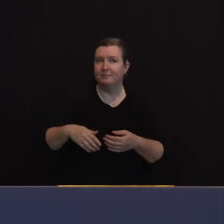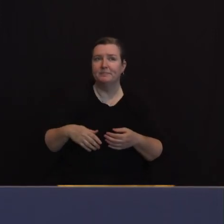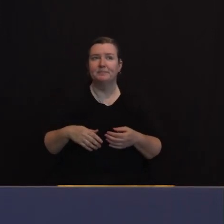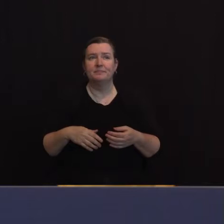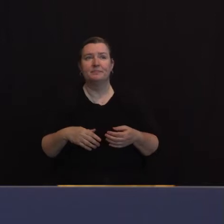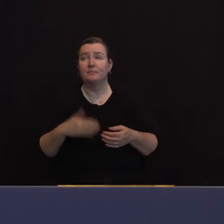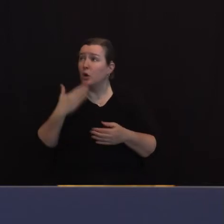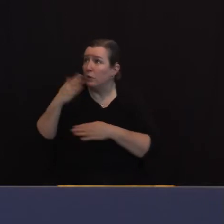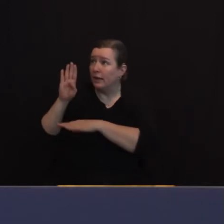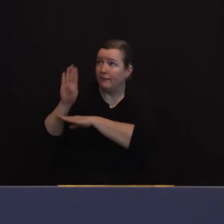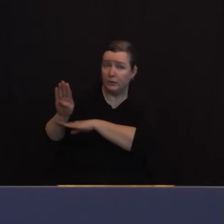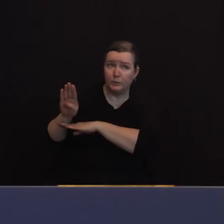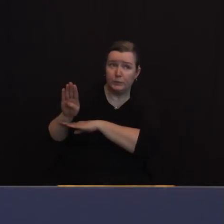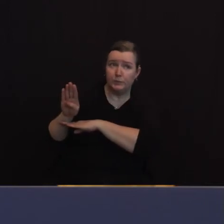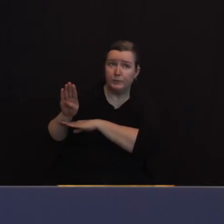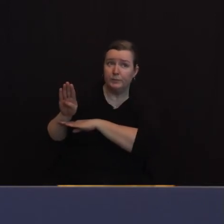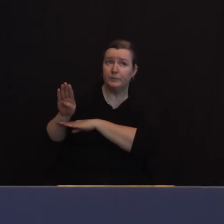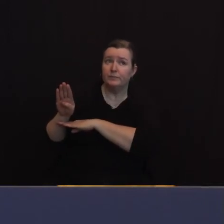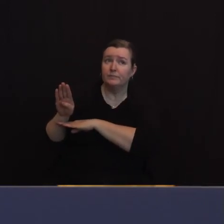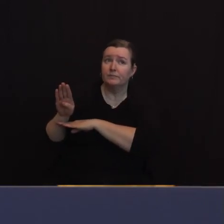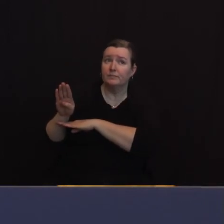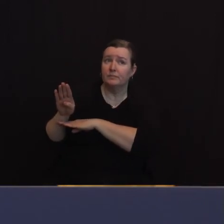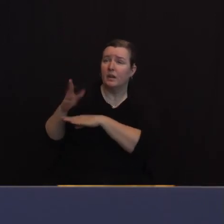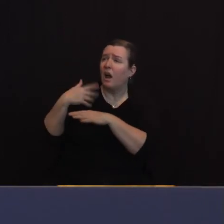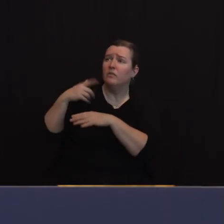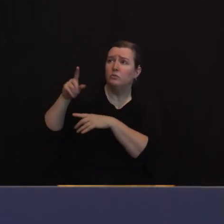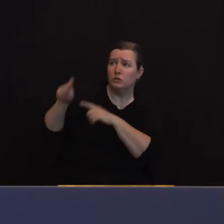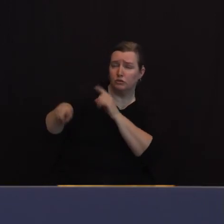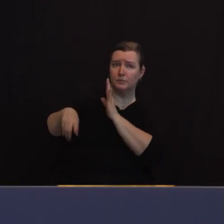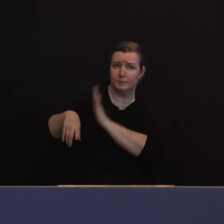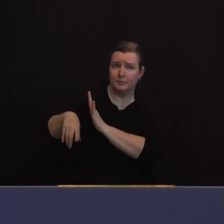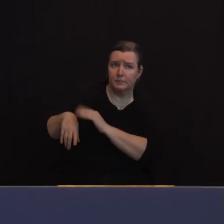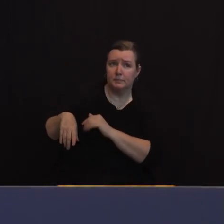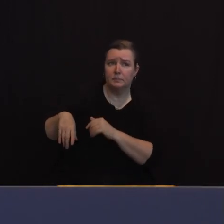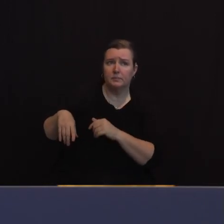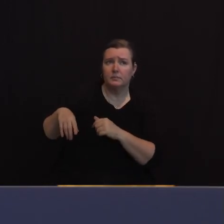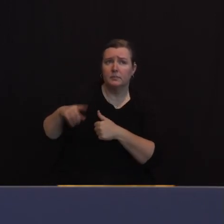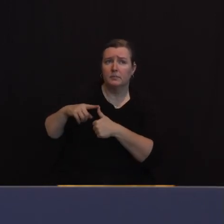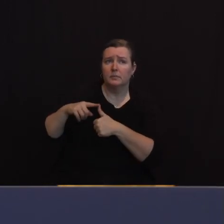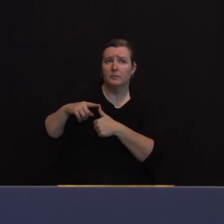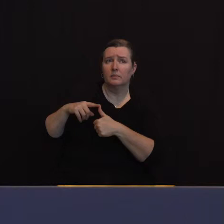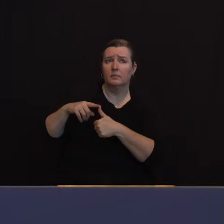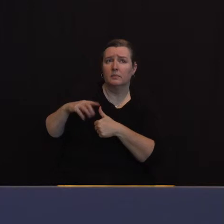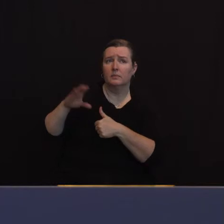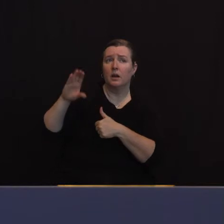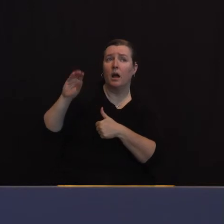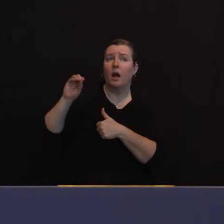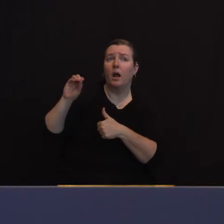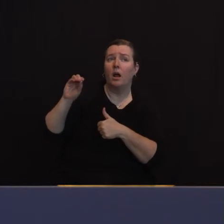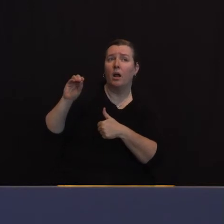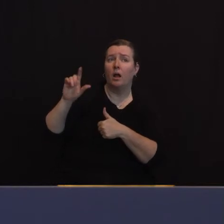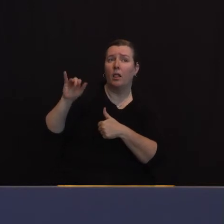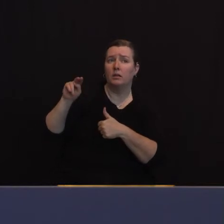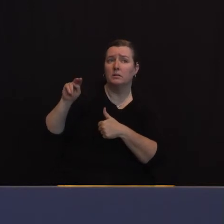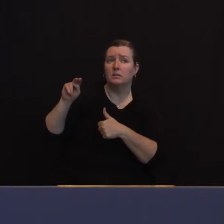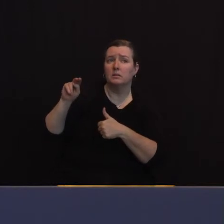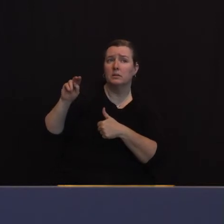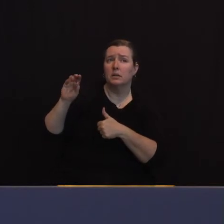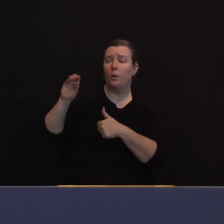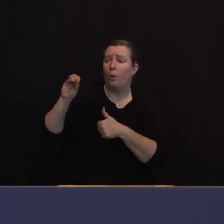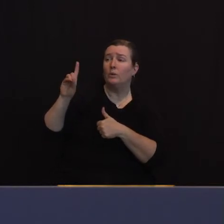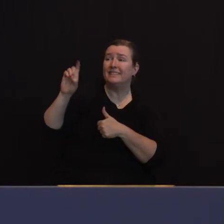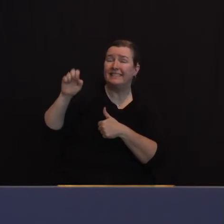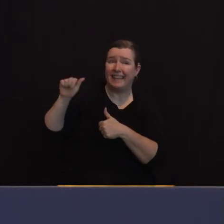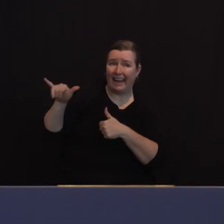A couple quick questions. Two from a reporter, Colleen O'Day. Can you provide the number of vaccine doses each county got this week